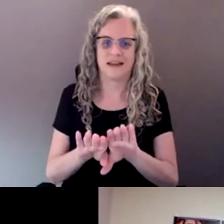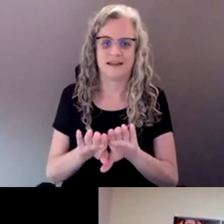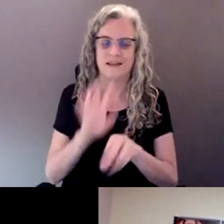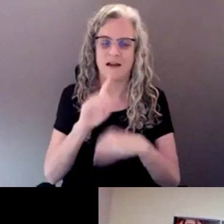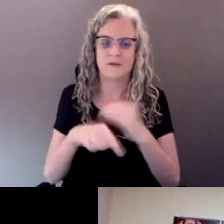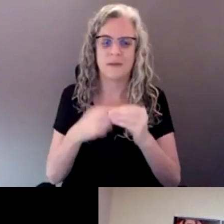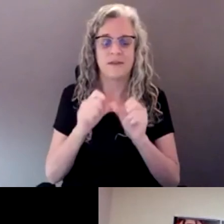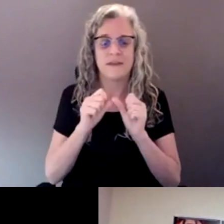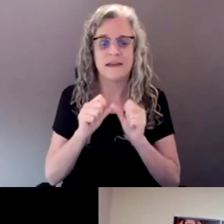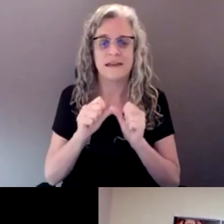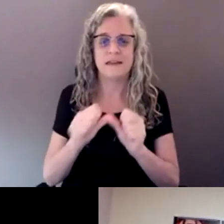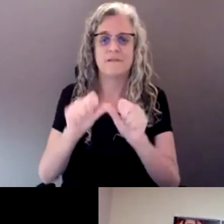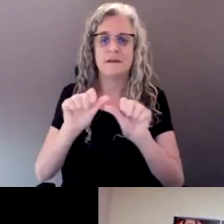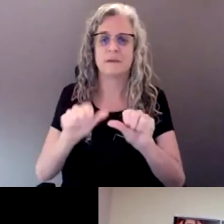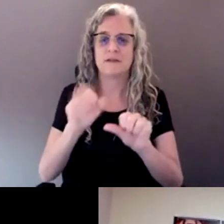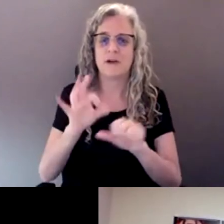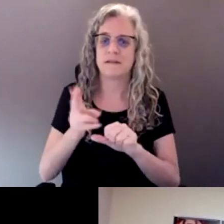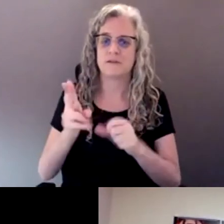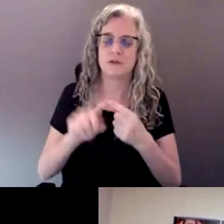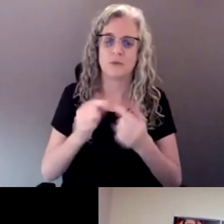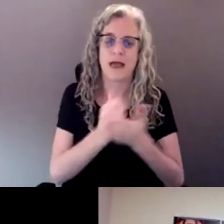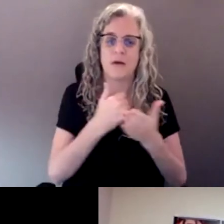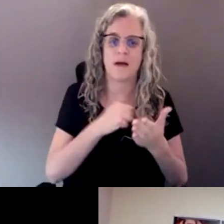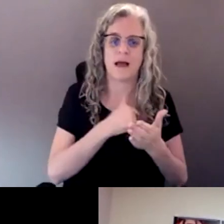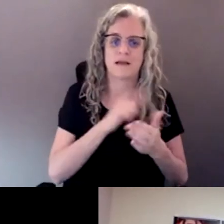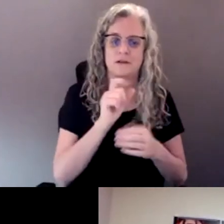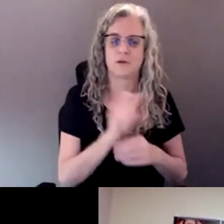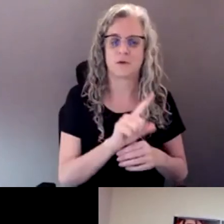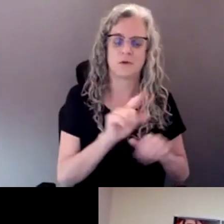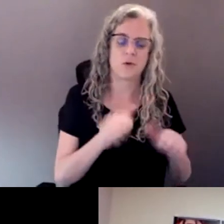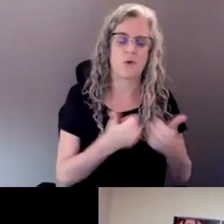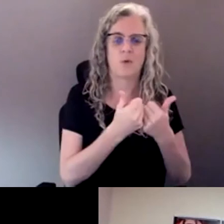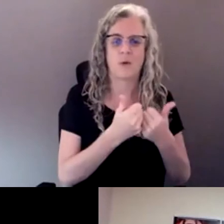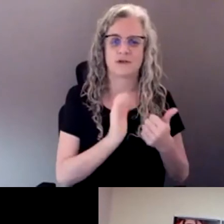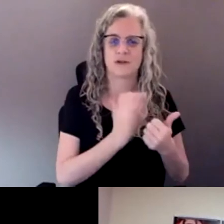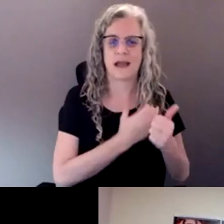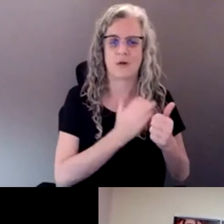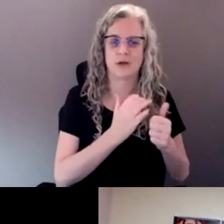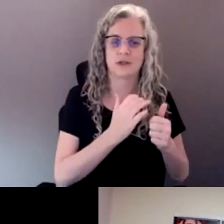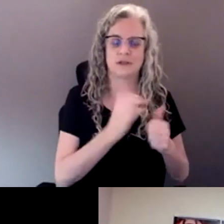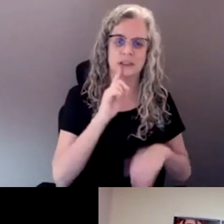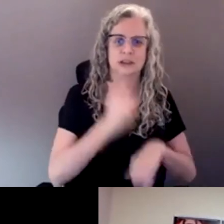infinite potential of history to help us question our certainties. So